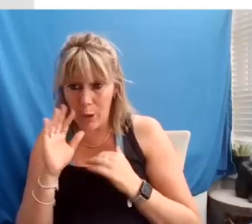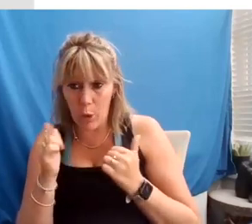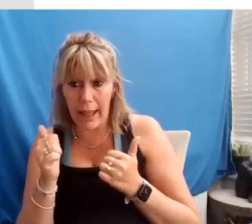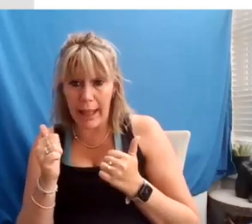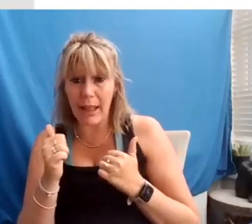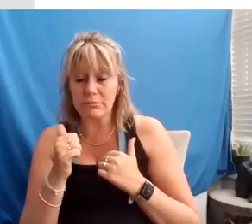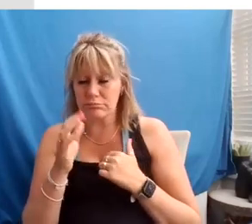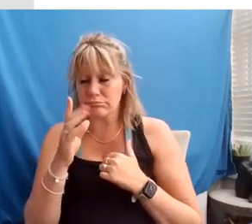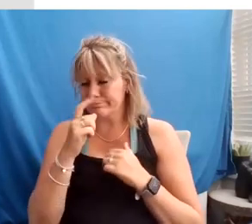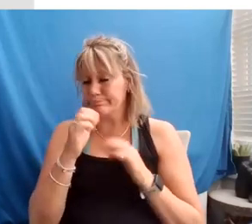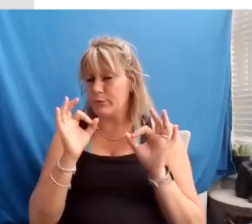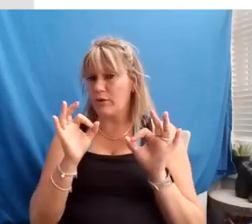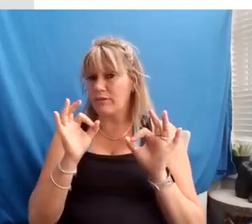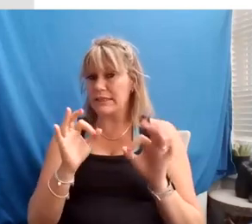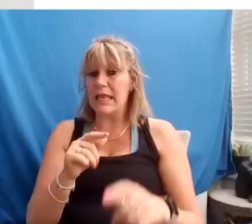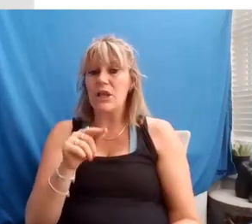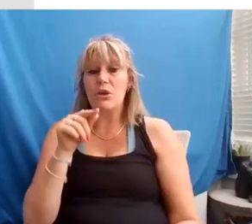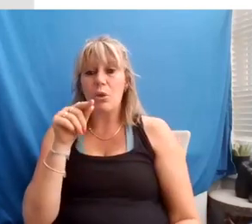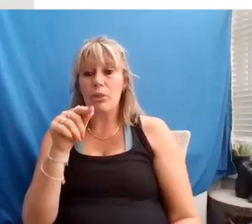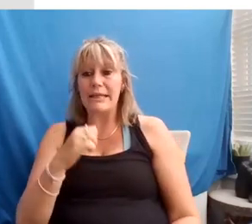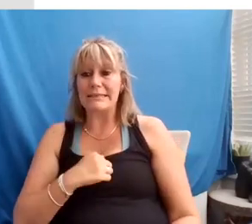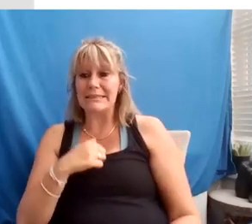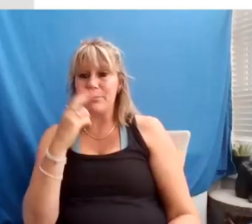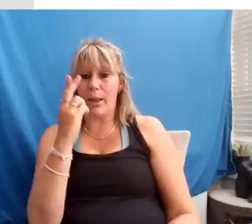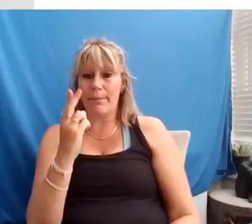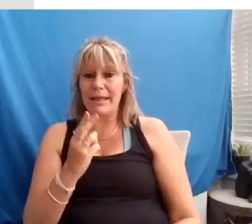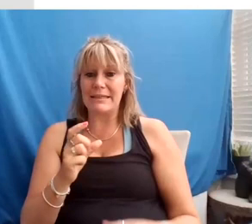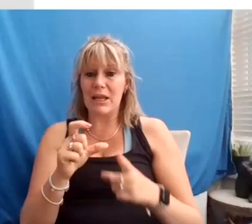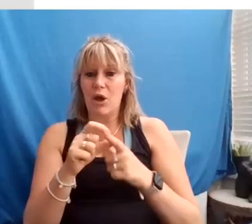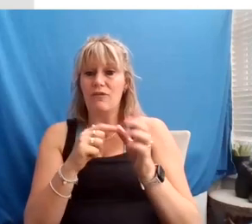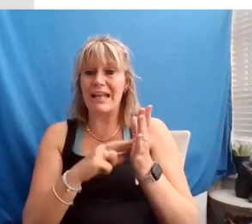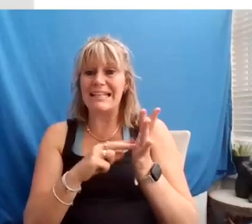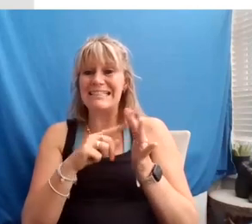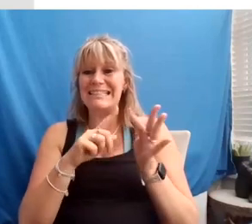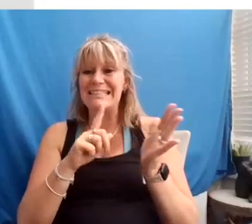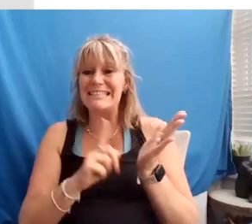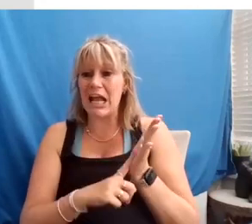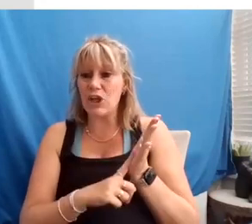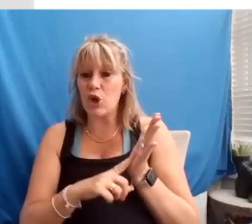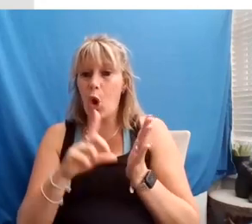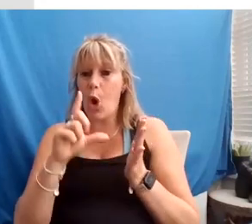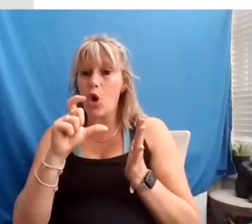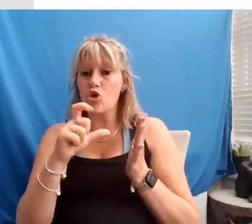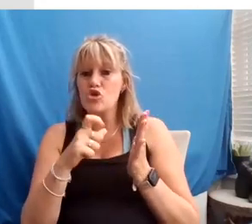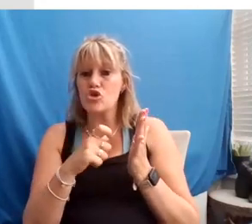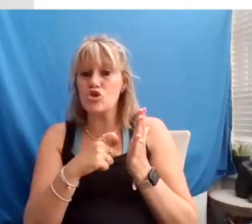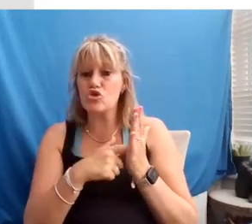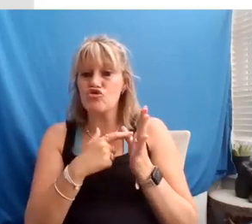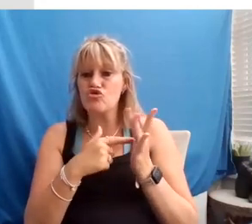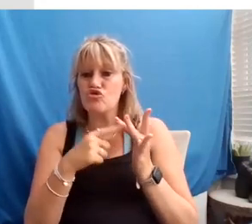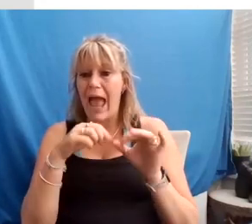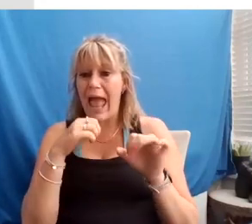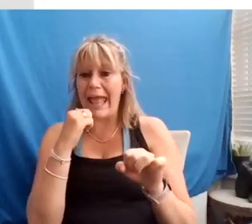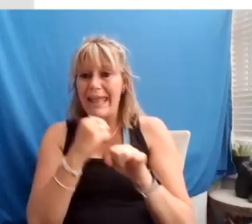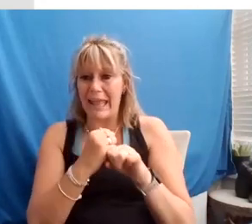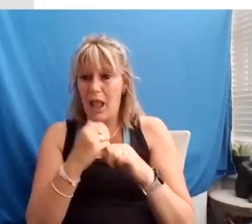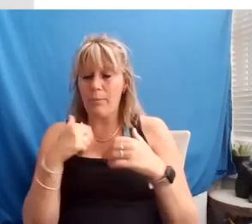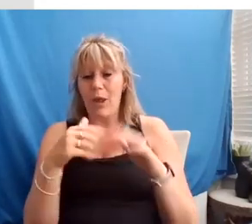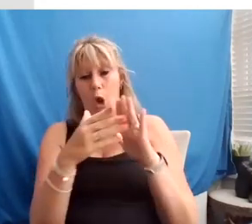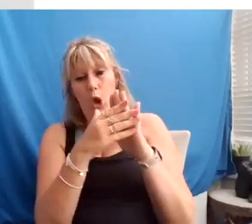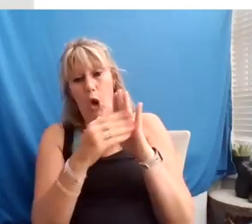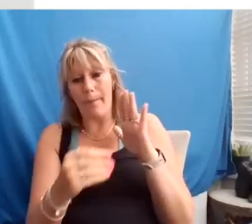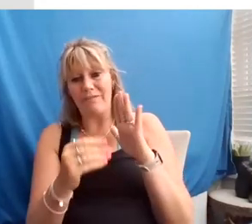Yes, perfect. So this is my painting of Daniel Craig, and I copied it from a picture in a